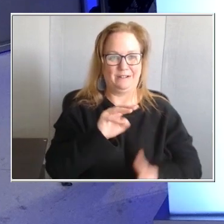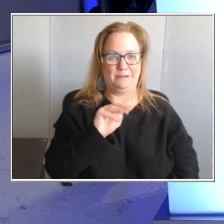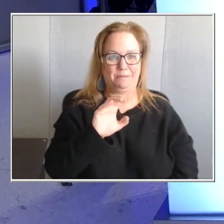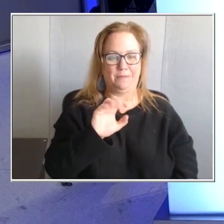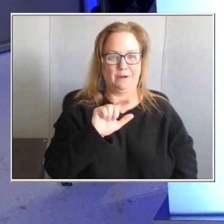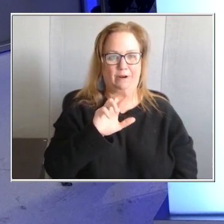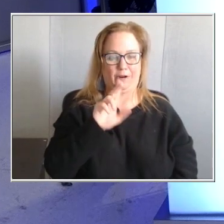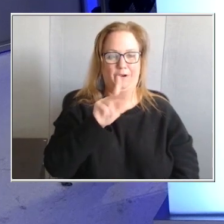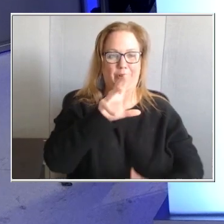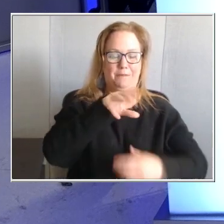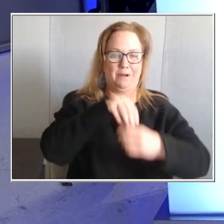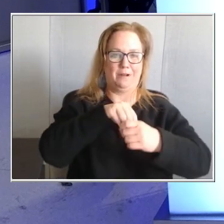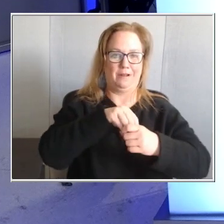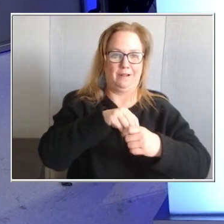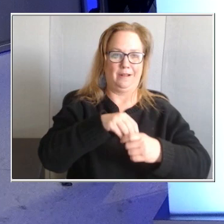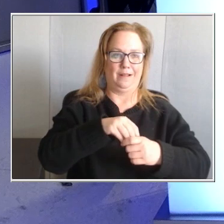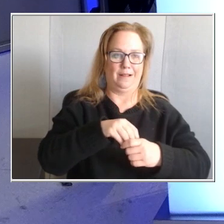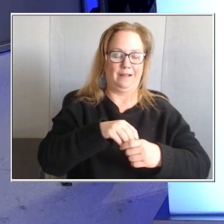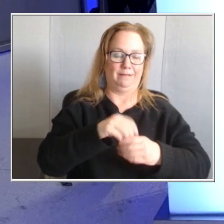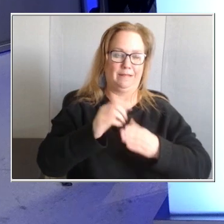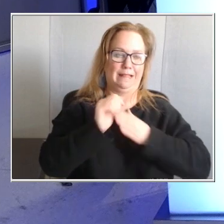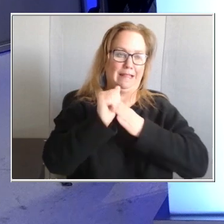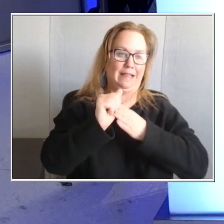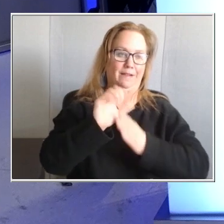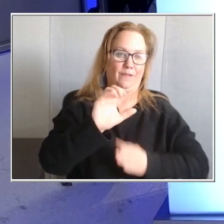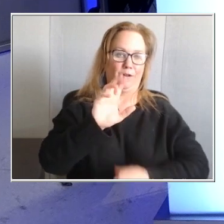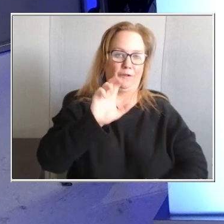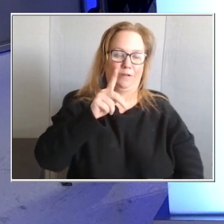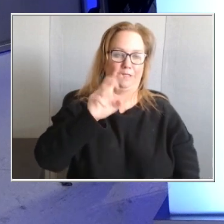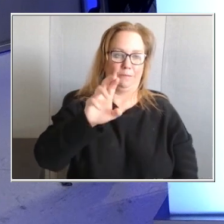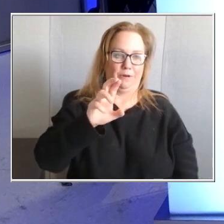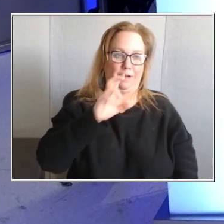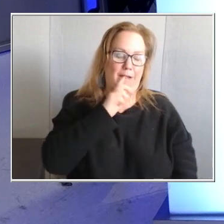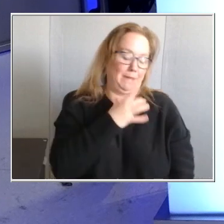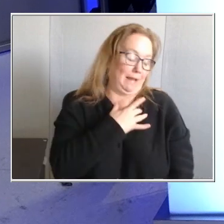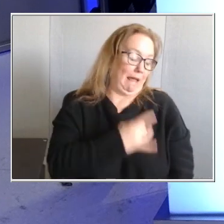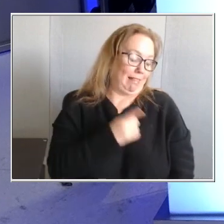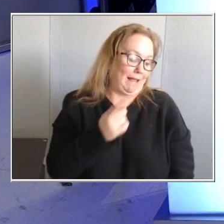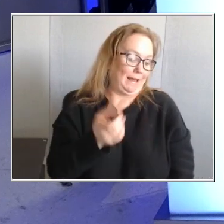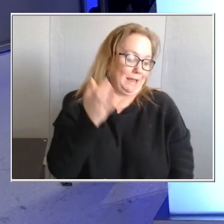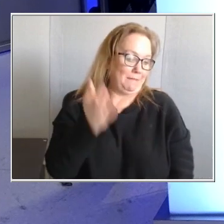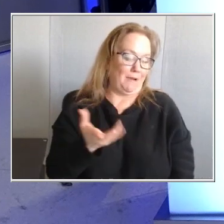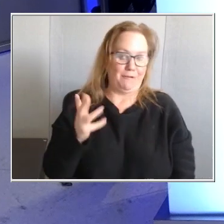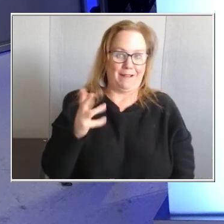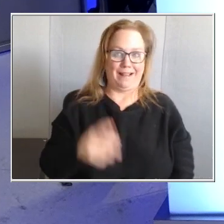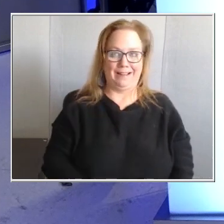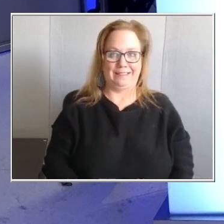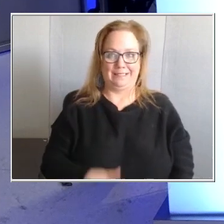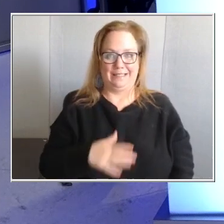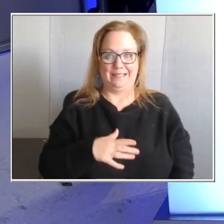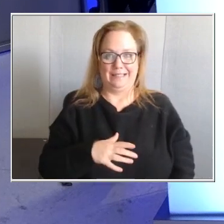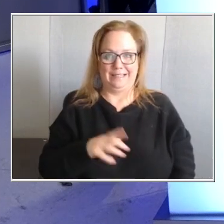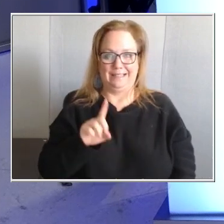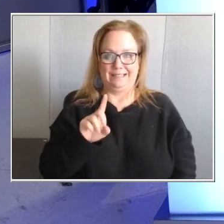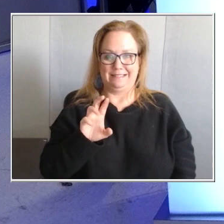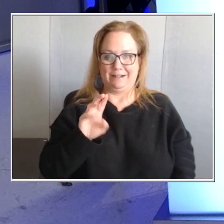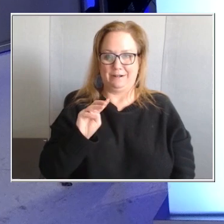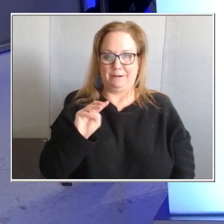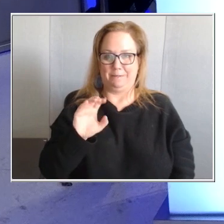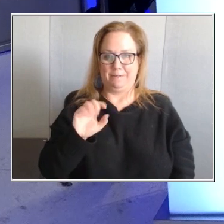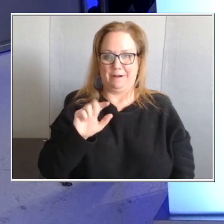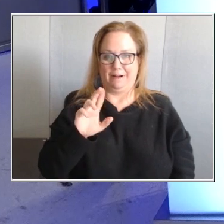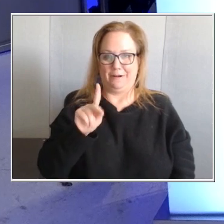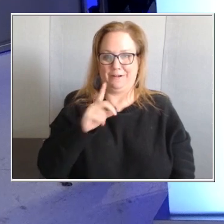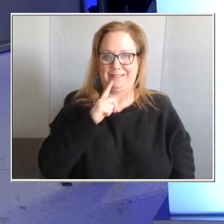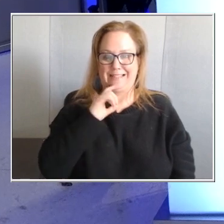of the head of CRISPR, and so I was like, I like you already. You're my kind of guy. I said, Dr. McGurk said that? I love it.